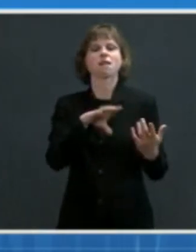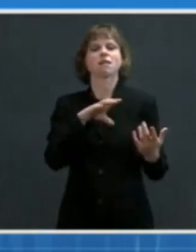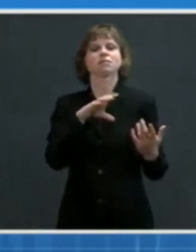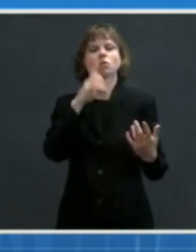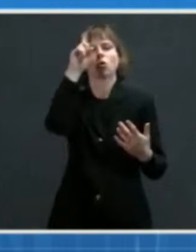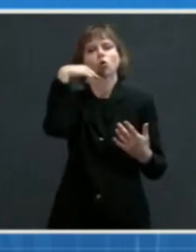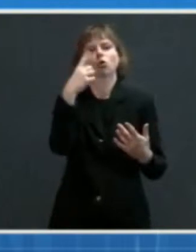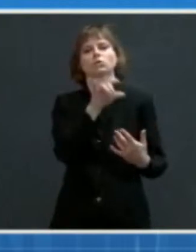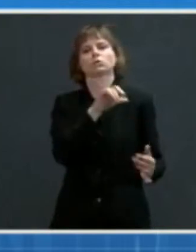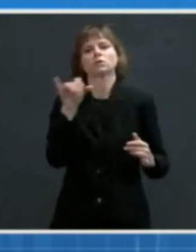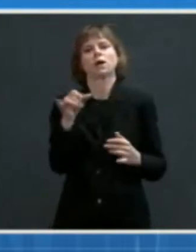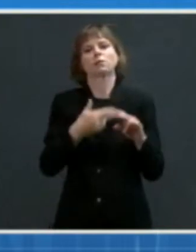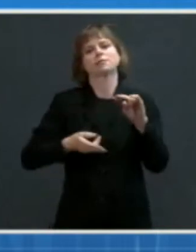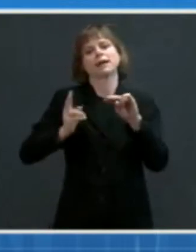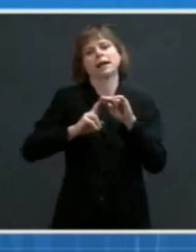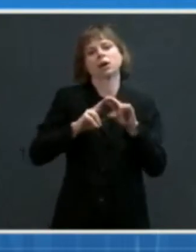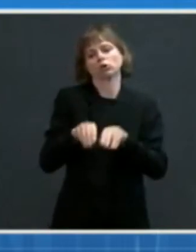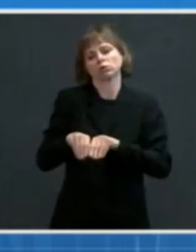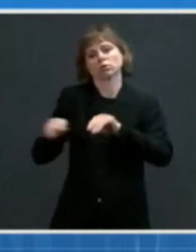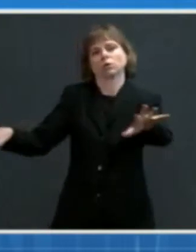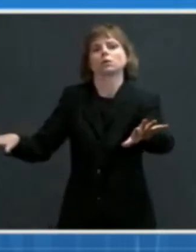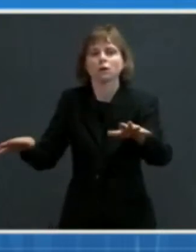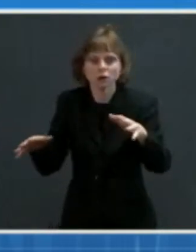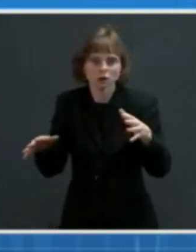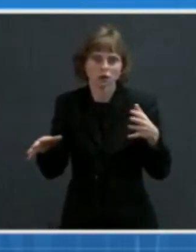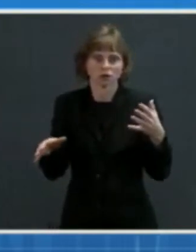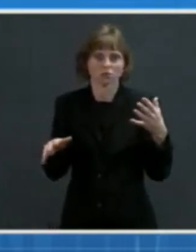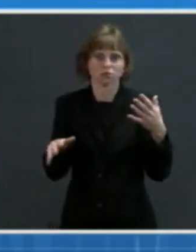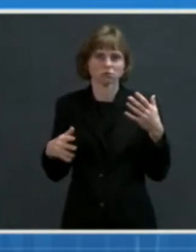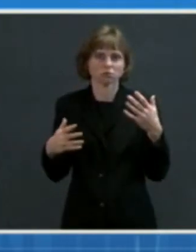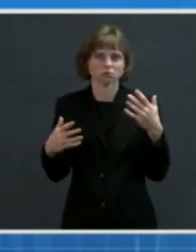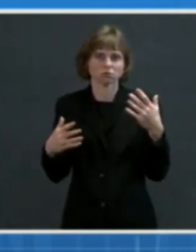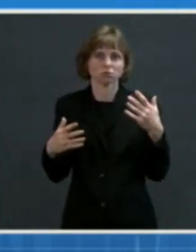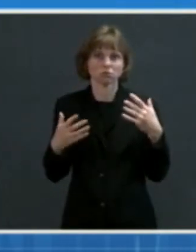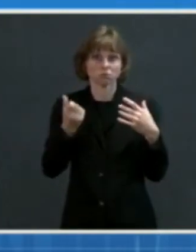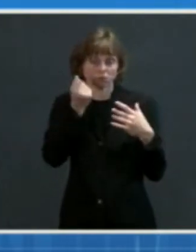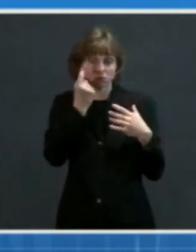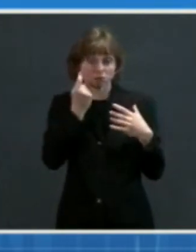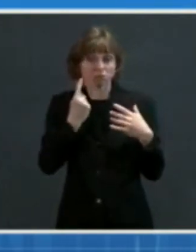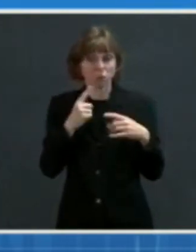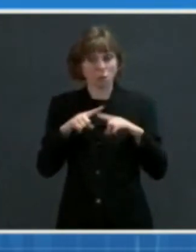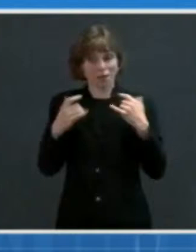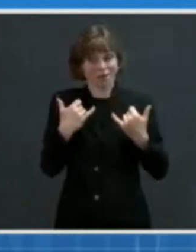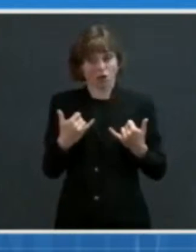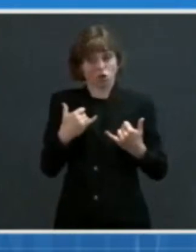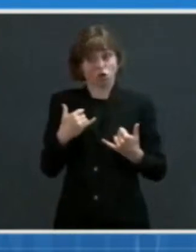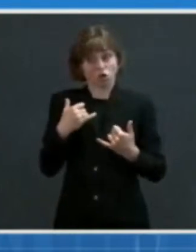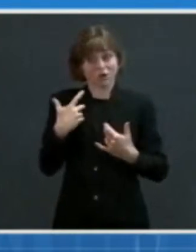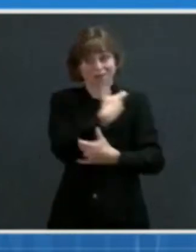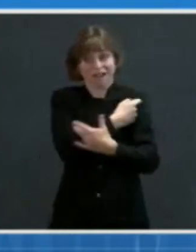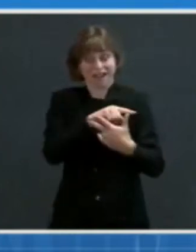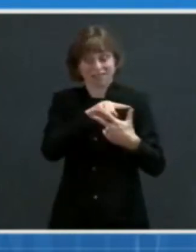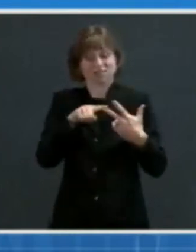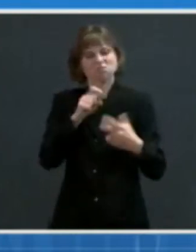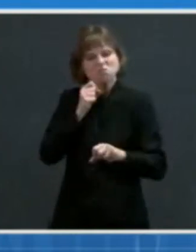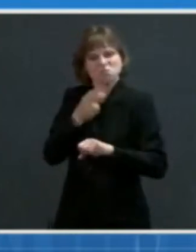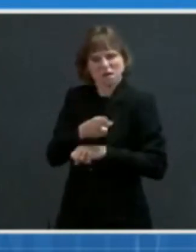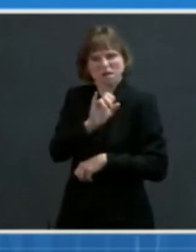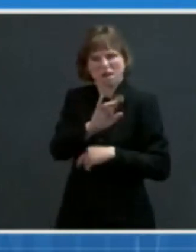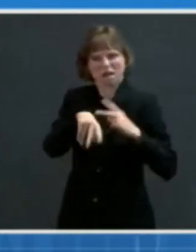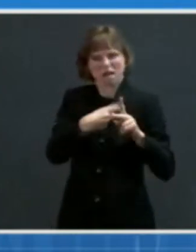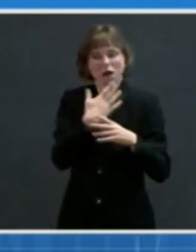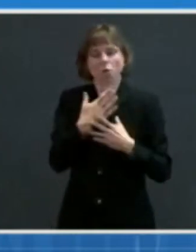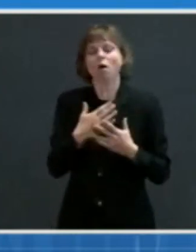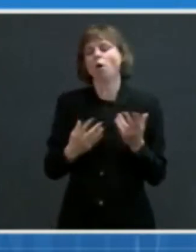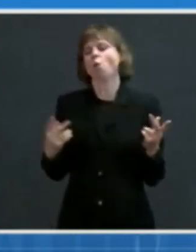increased transmissibility. It's covered relatively well by our current authorized vaccines. More problematic is the